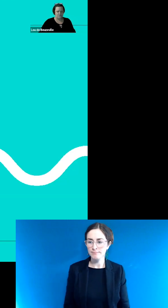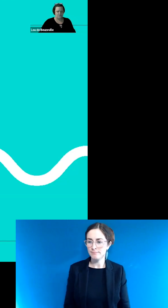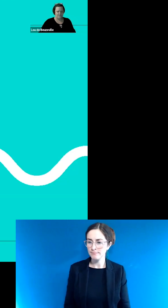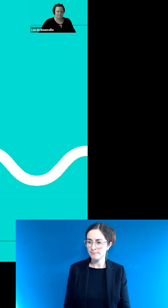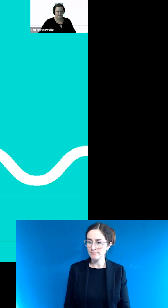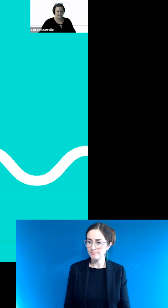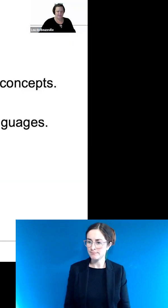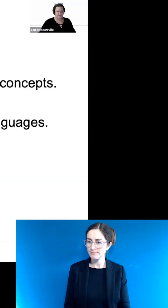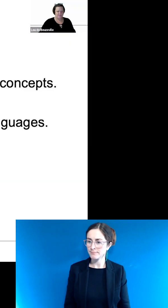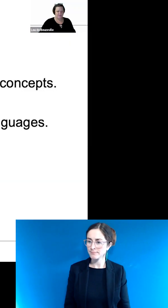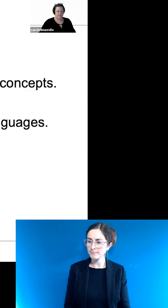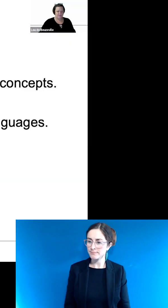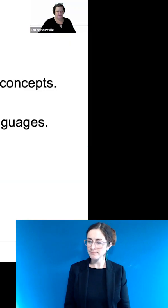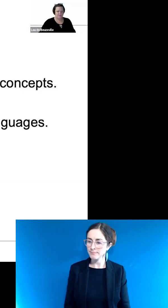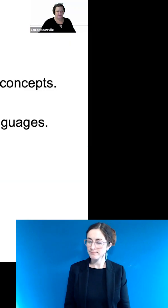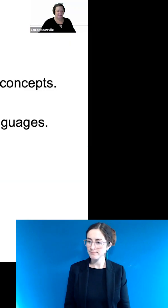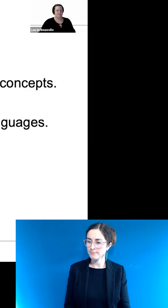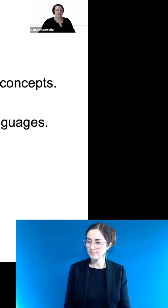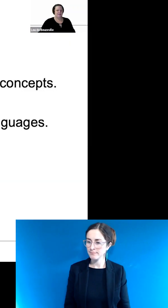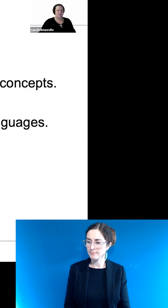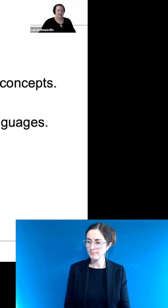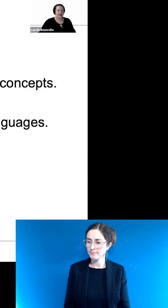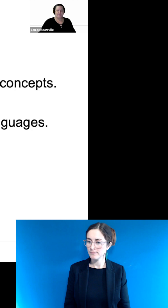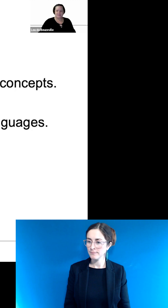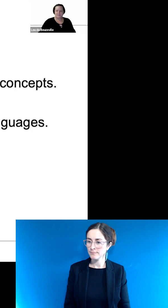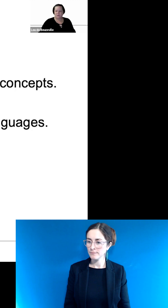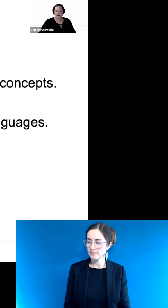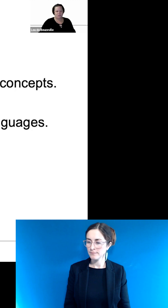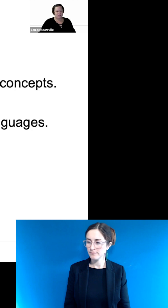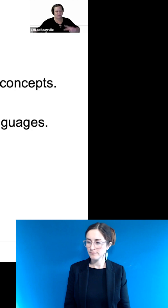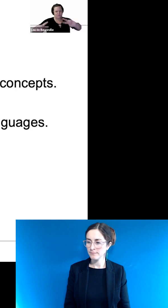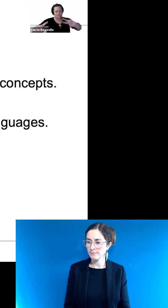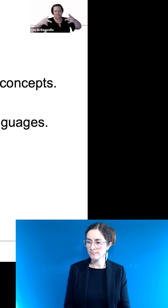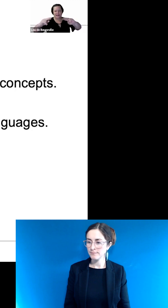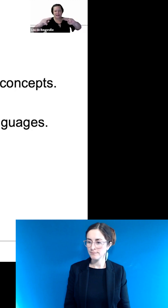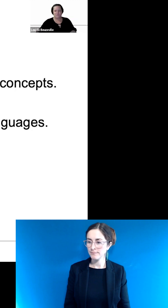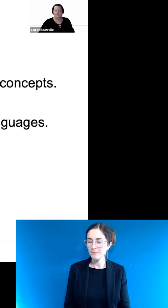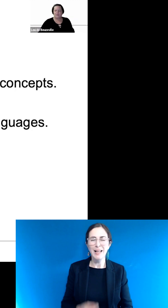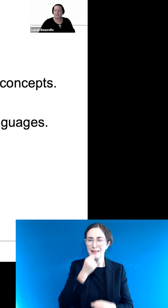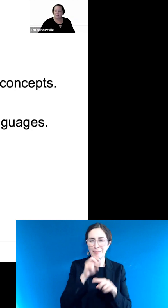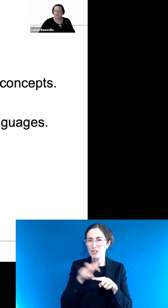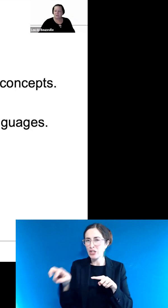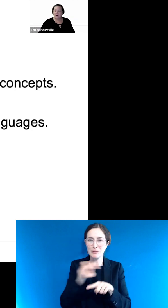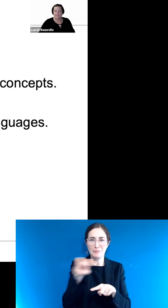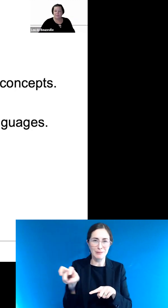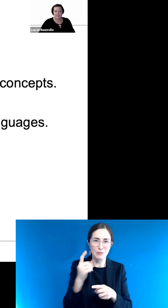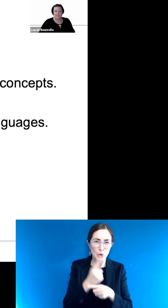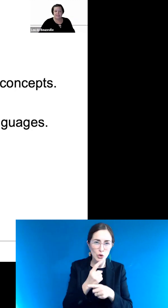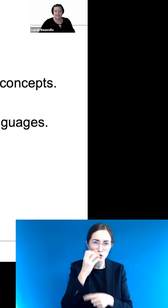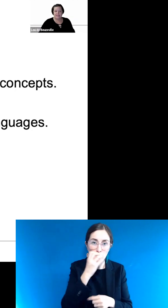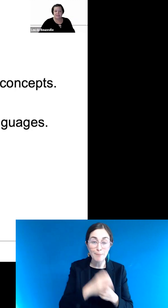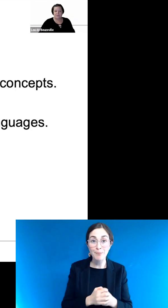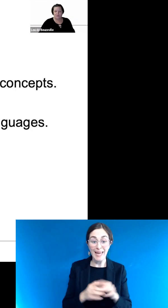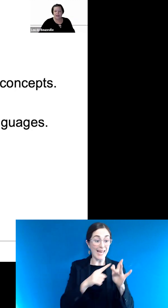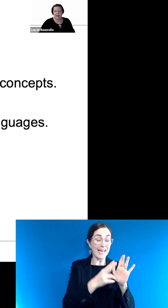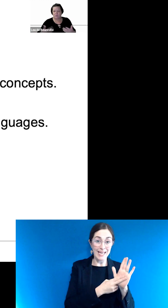So, it must be at the beginning of here. Yes, sorry. So I should have sort of got that out of order. So the point of this is